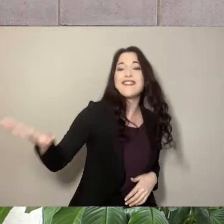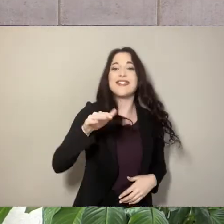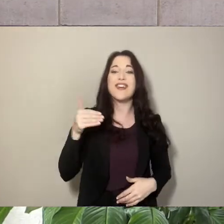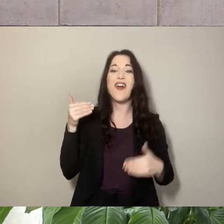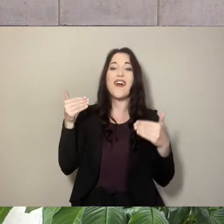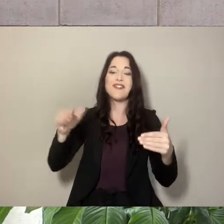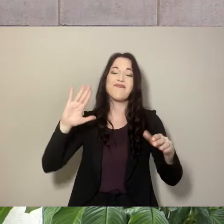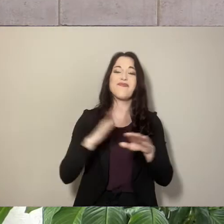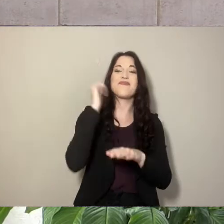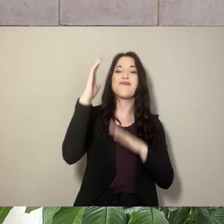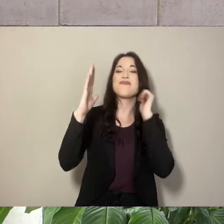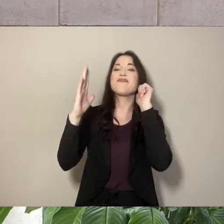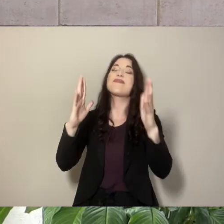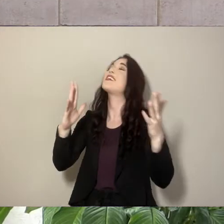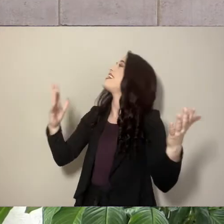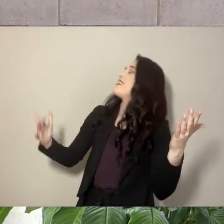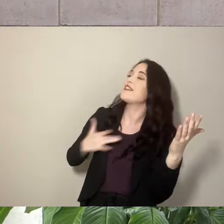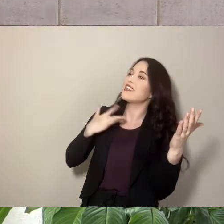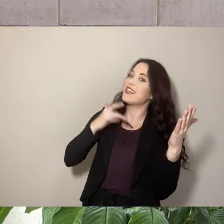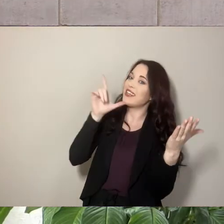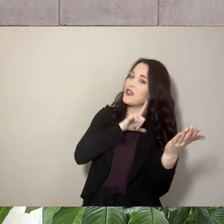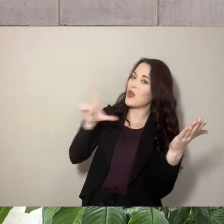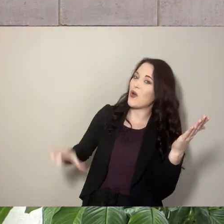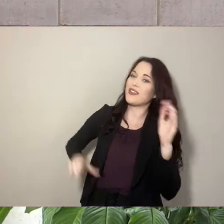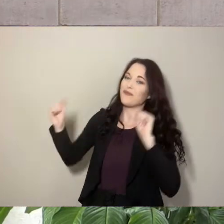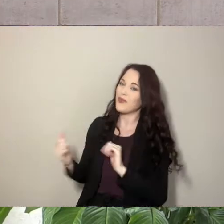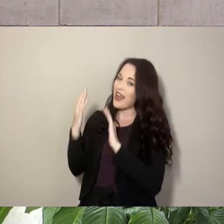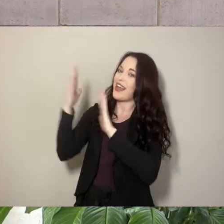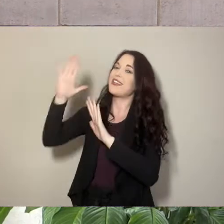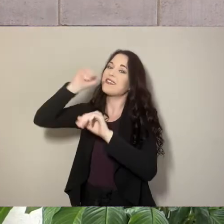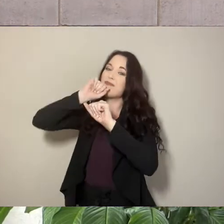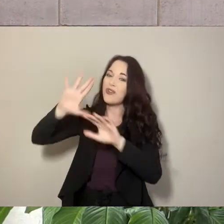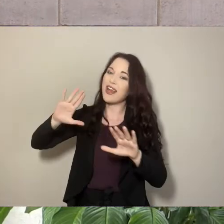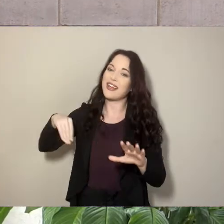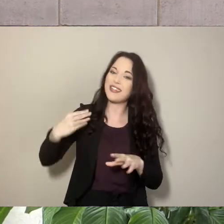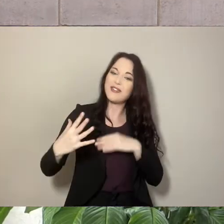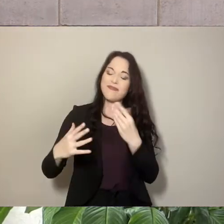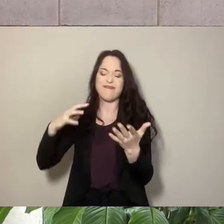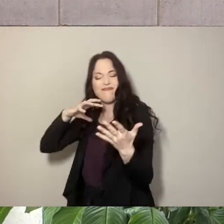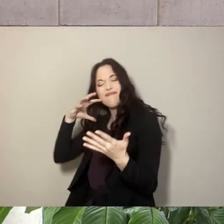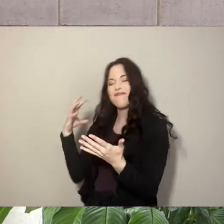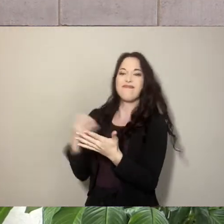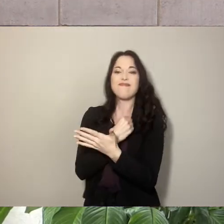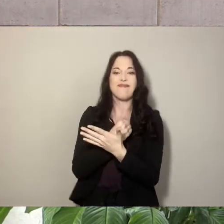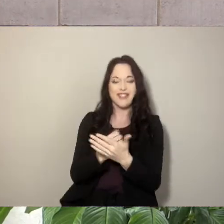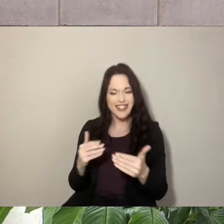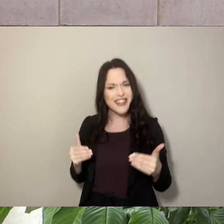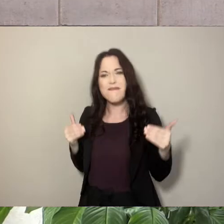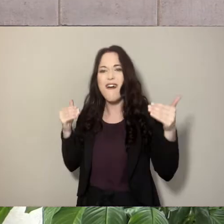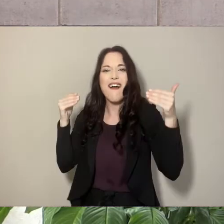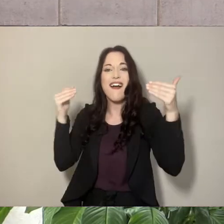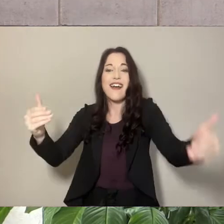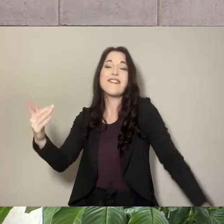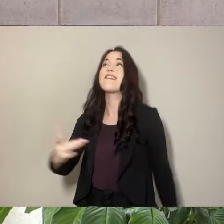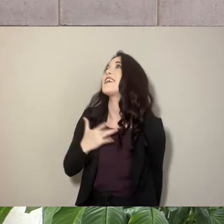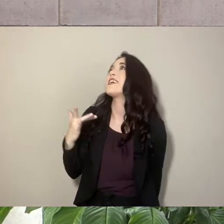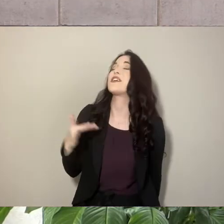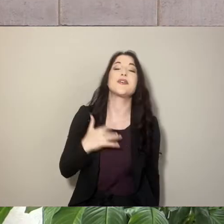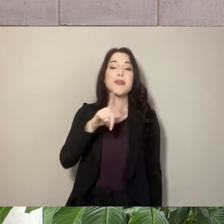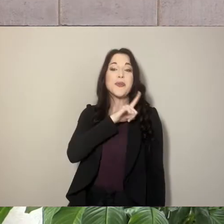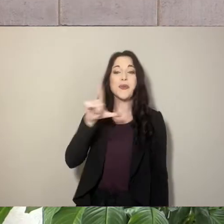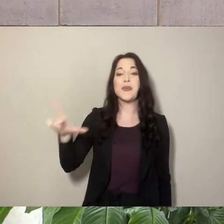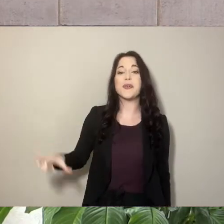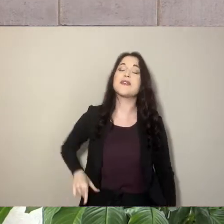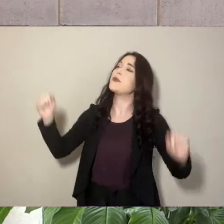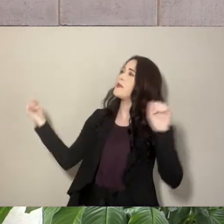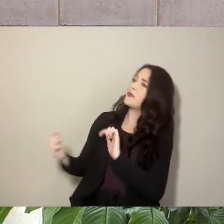the Lord. And I'm gonna get my blessing. Come on, let's go up. Right now, I can feel the presence of the Lord, and